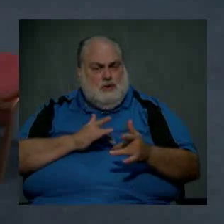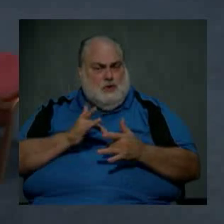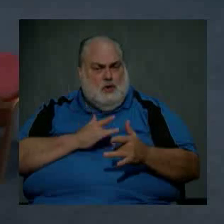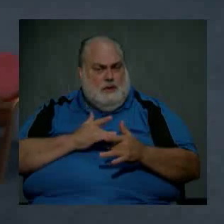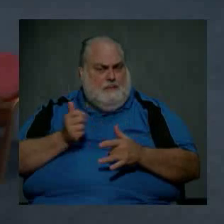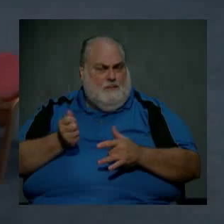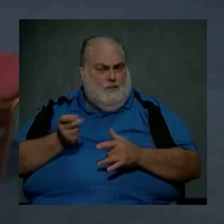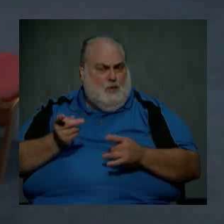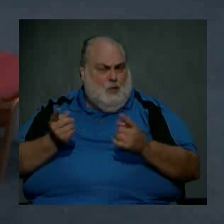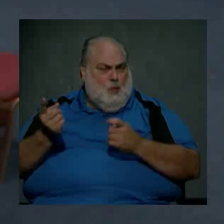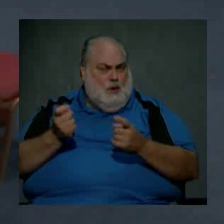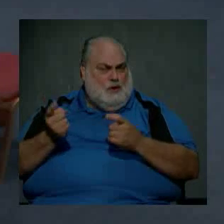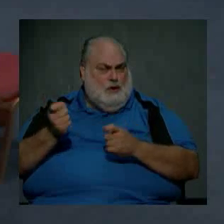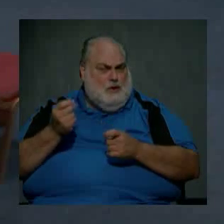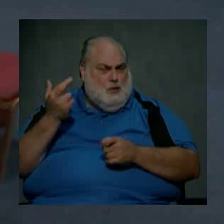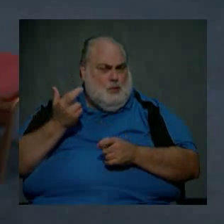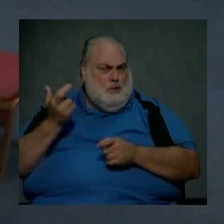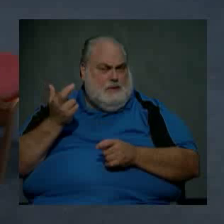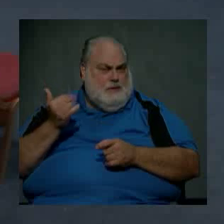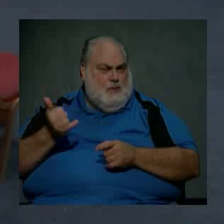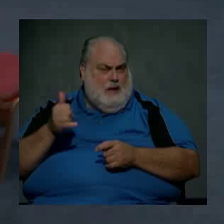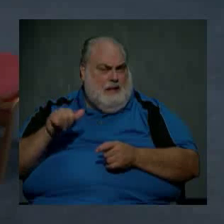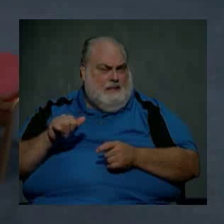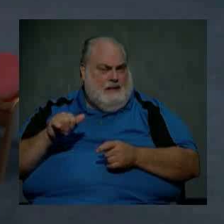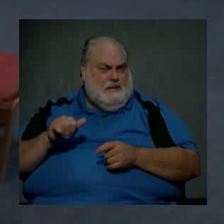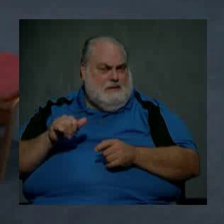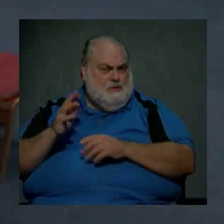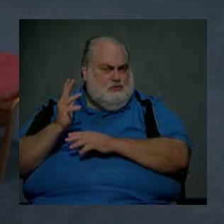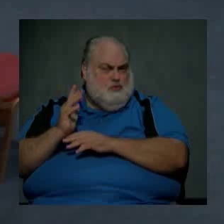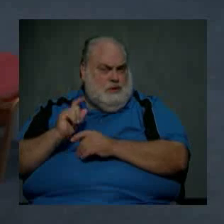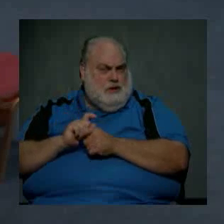questions there might be about why the species change